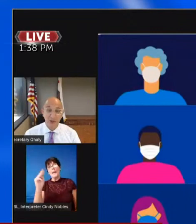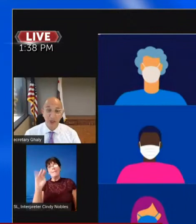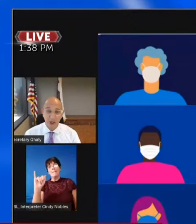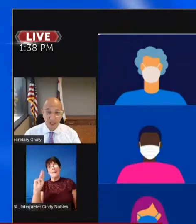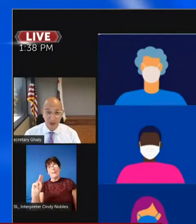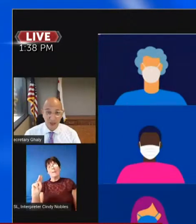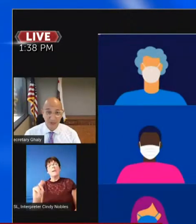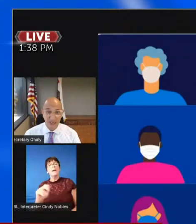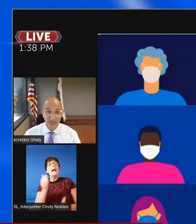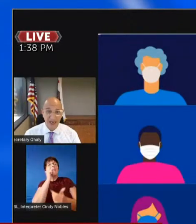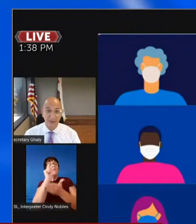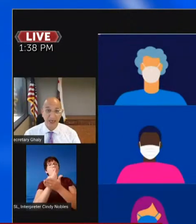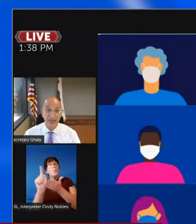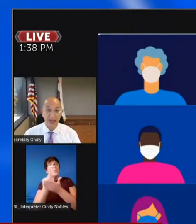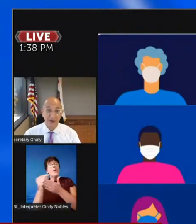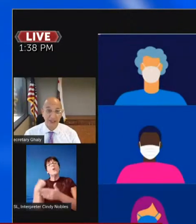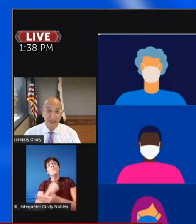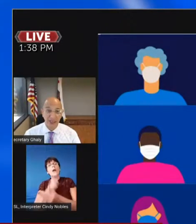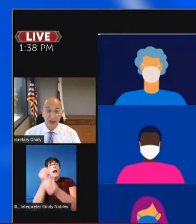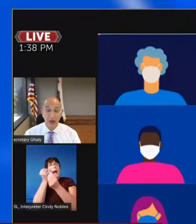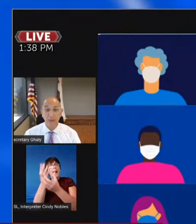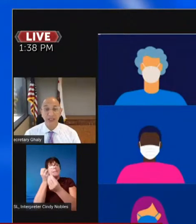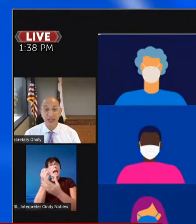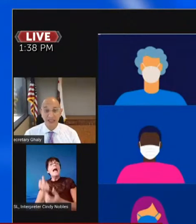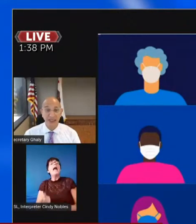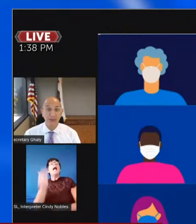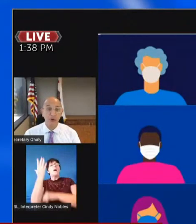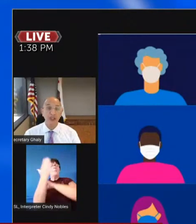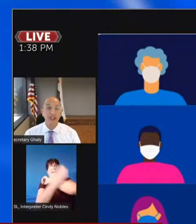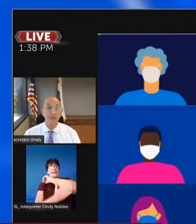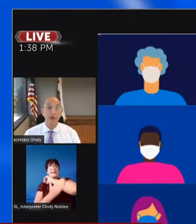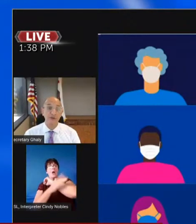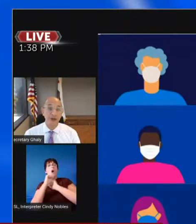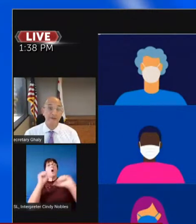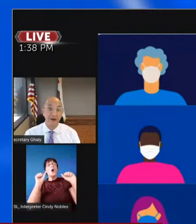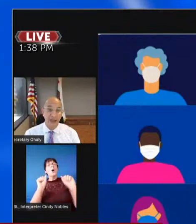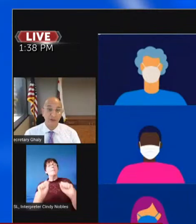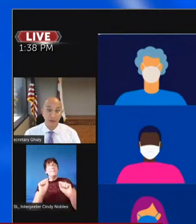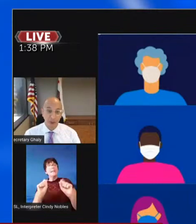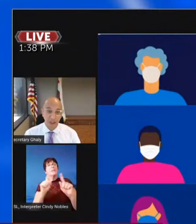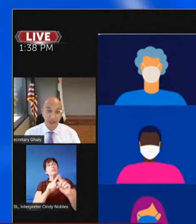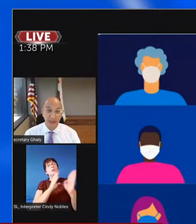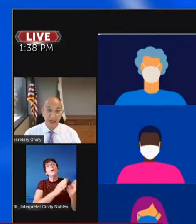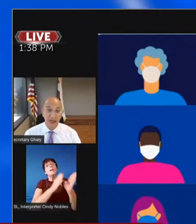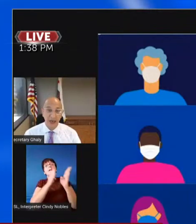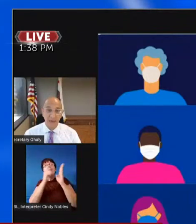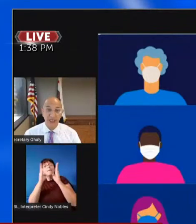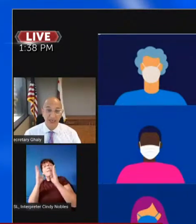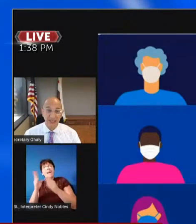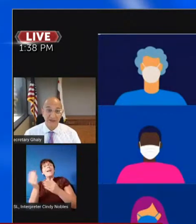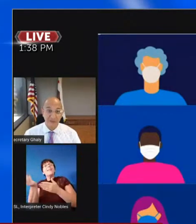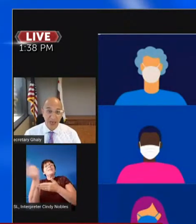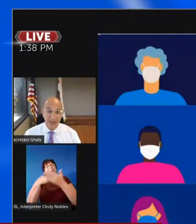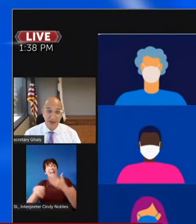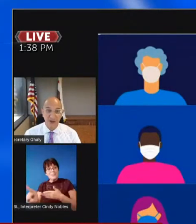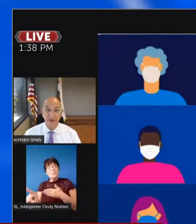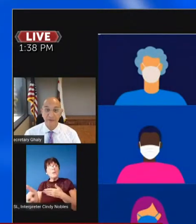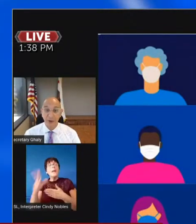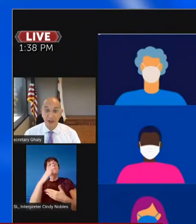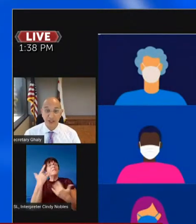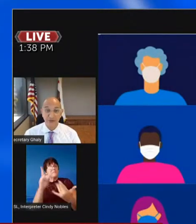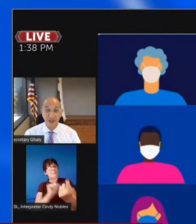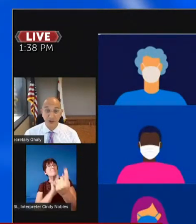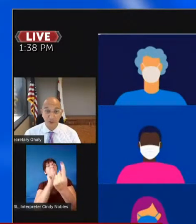each week we also update how many counties are potentially poised to move the following week because they've met